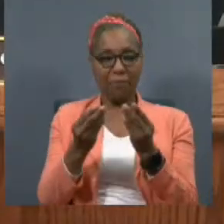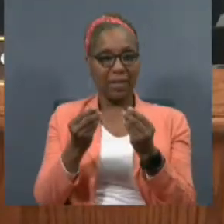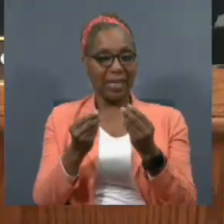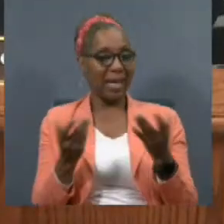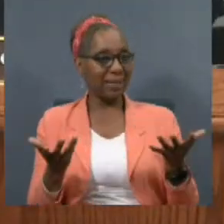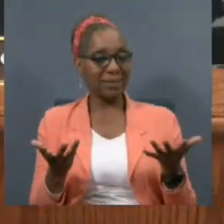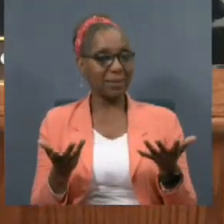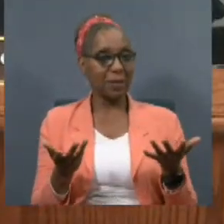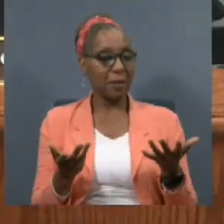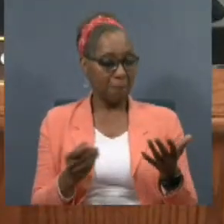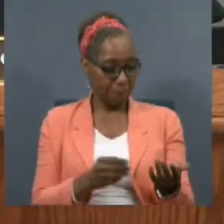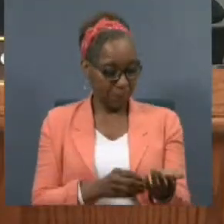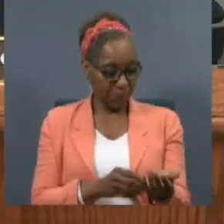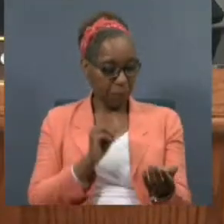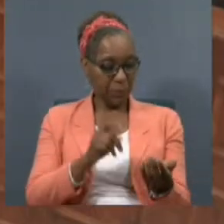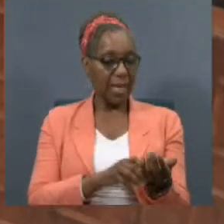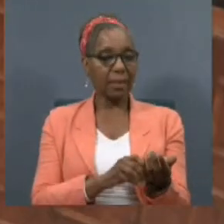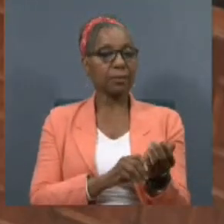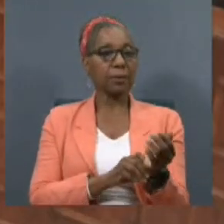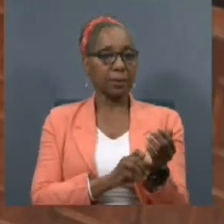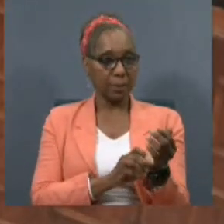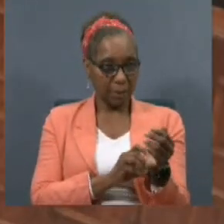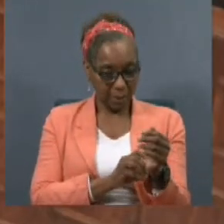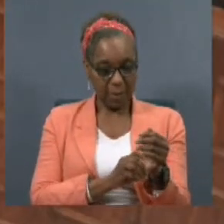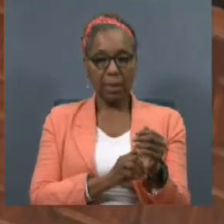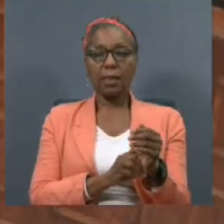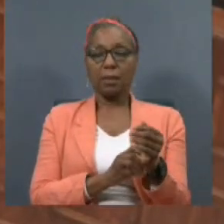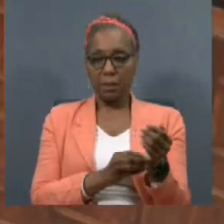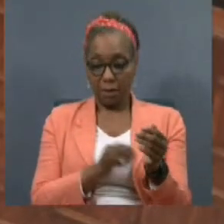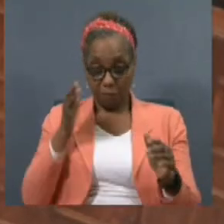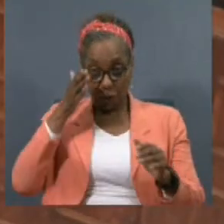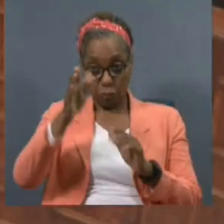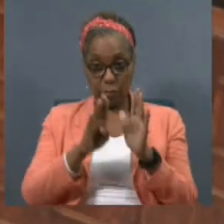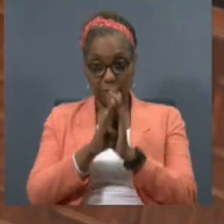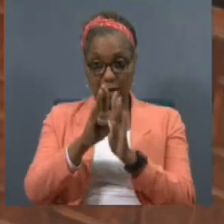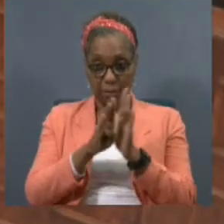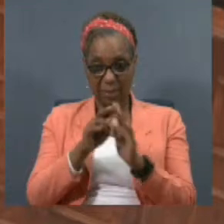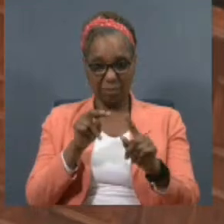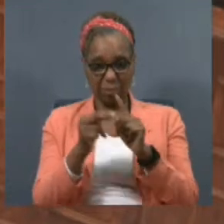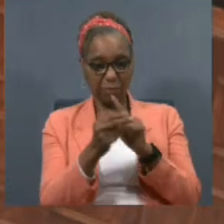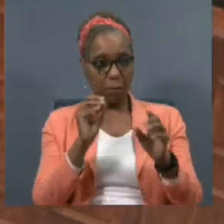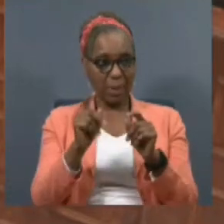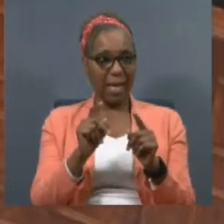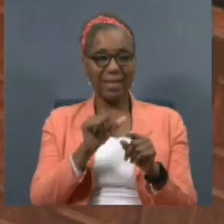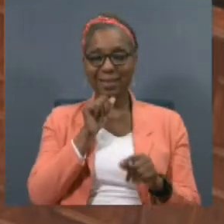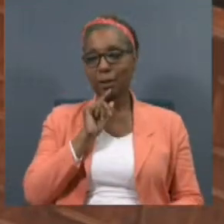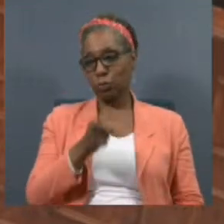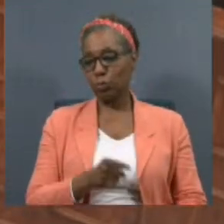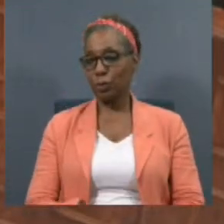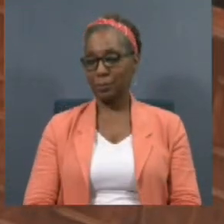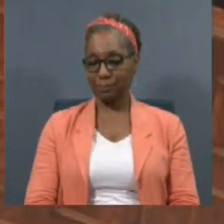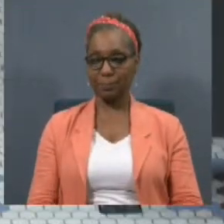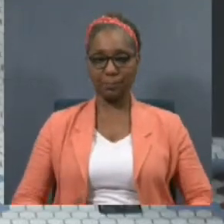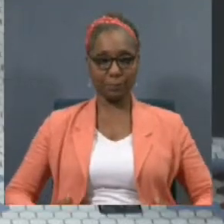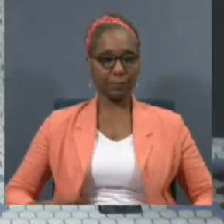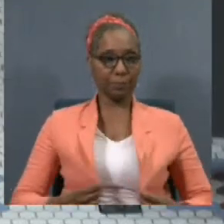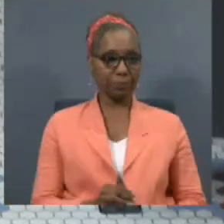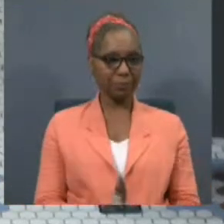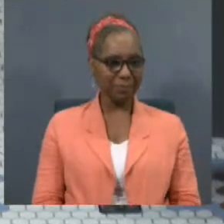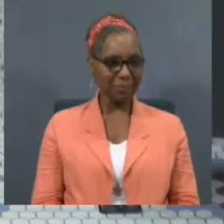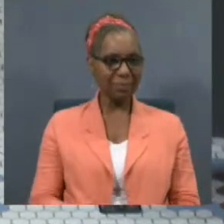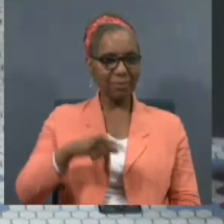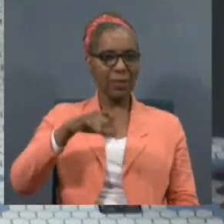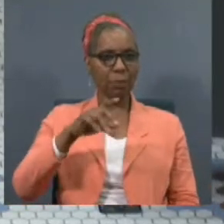Nope. So with respect to future development, I'm not sure that the